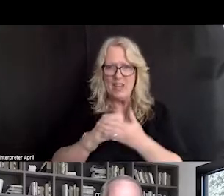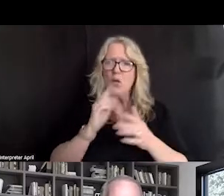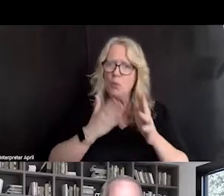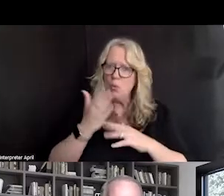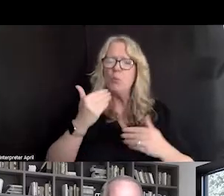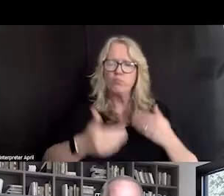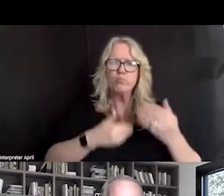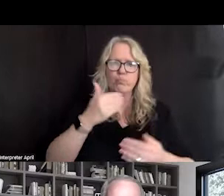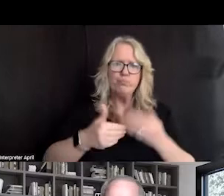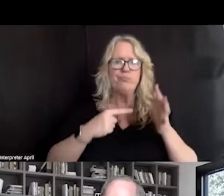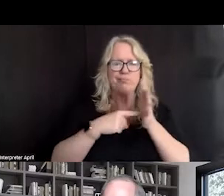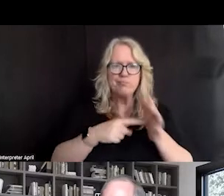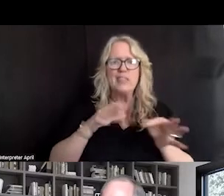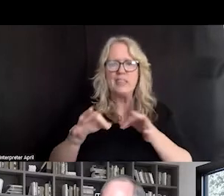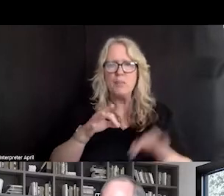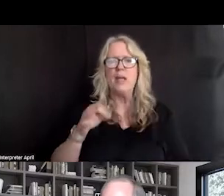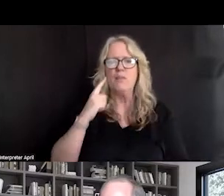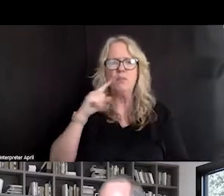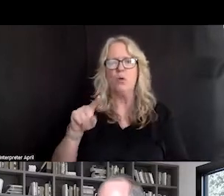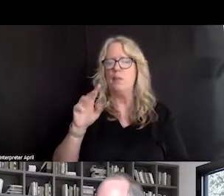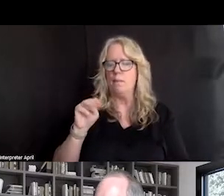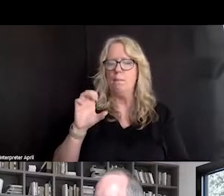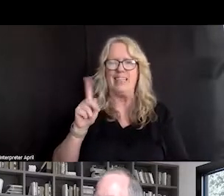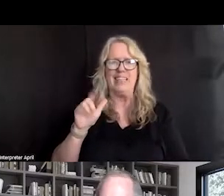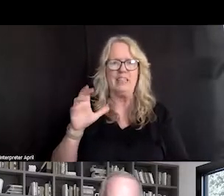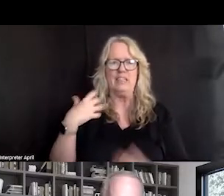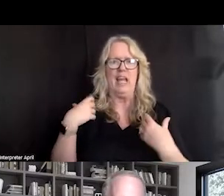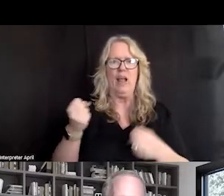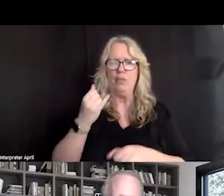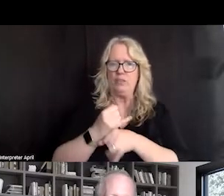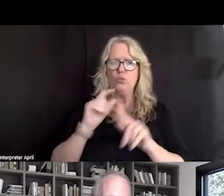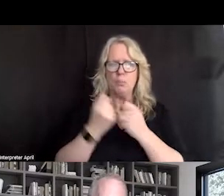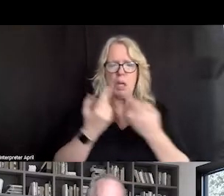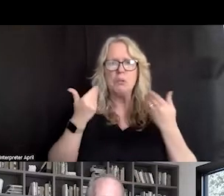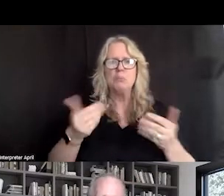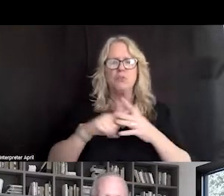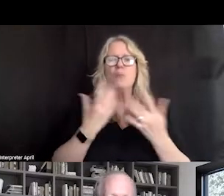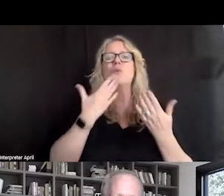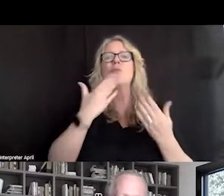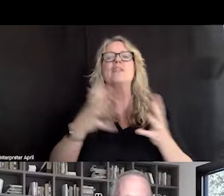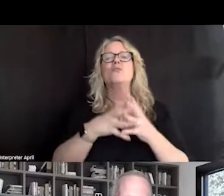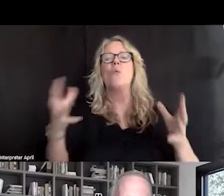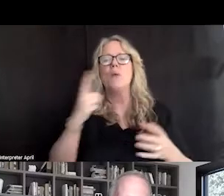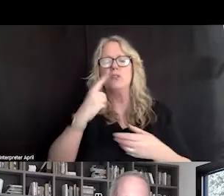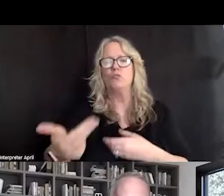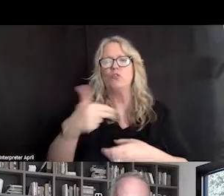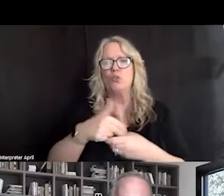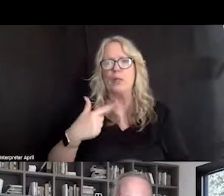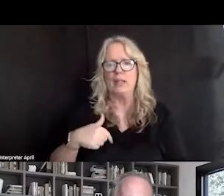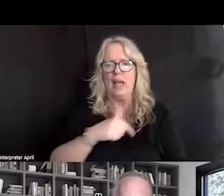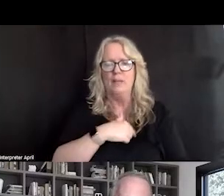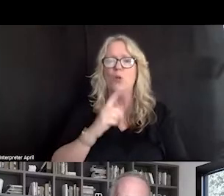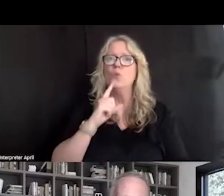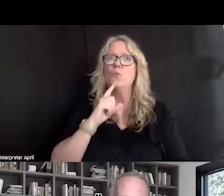and the McKinsey Health Institute team will be doing that as we get going today. Thanks so much for joining us.